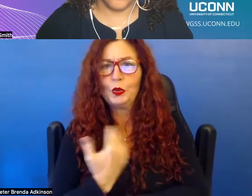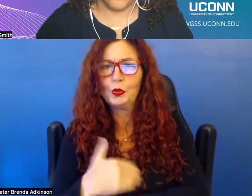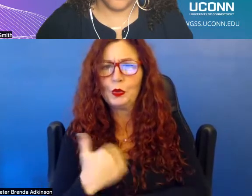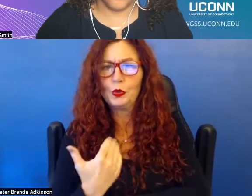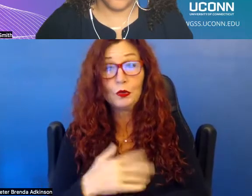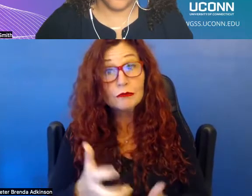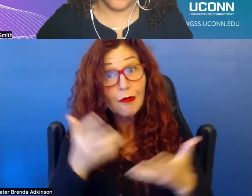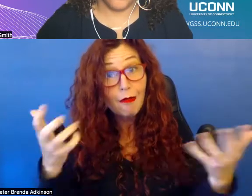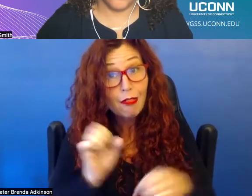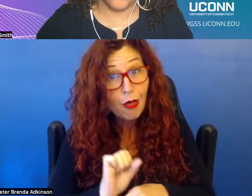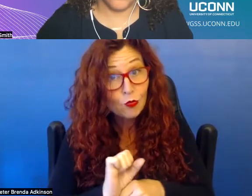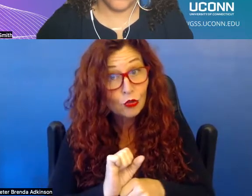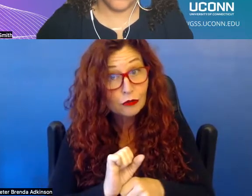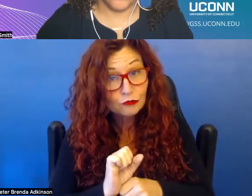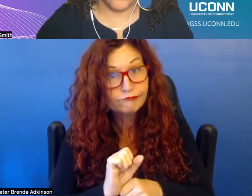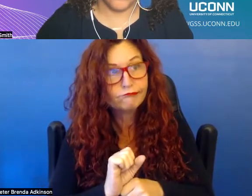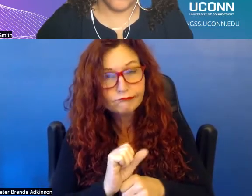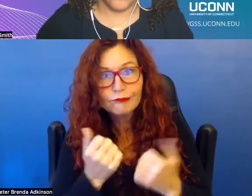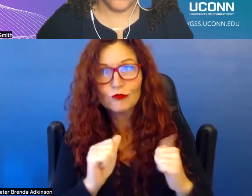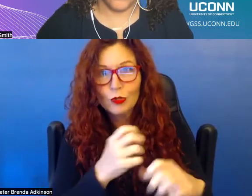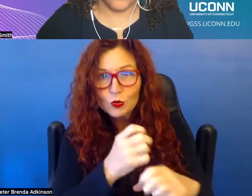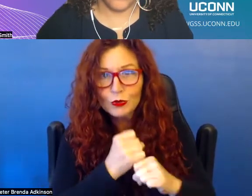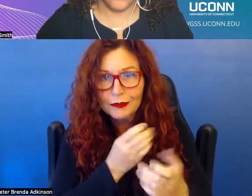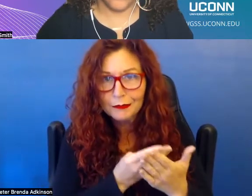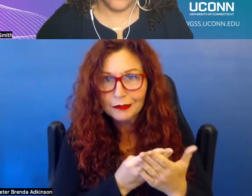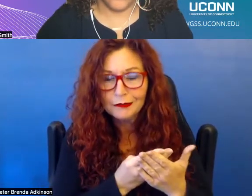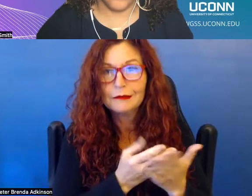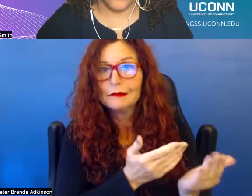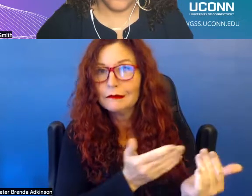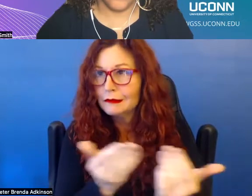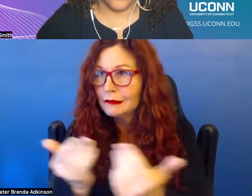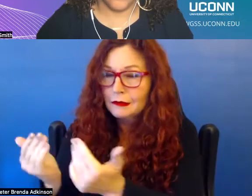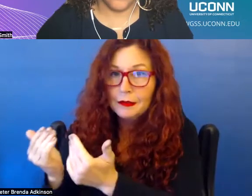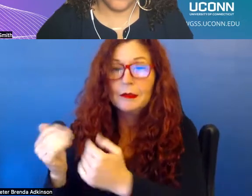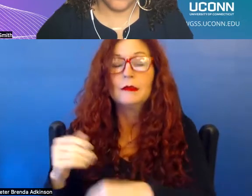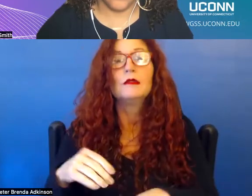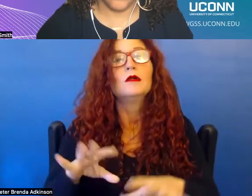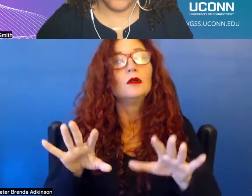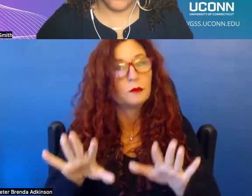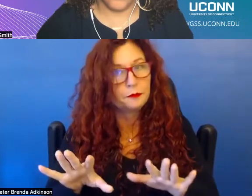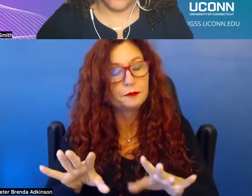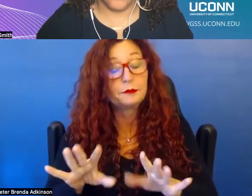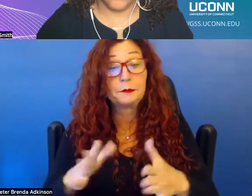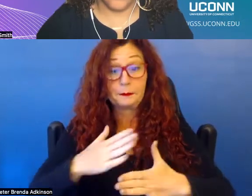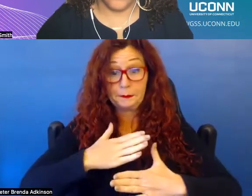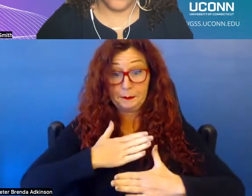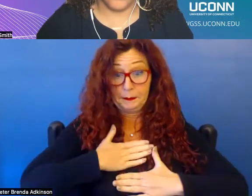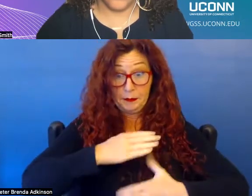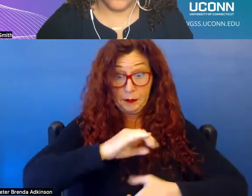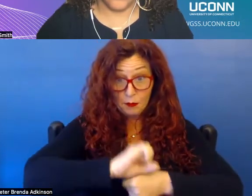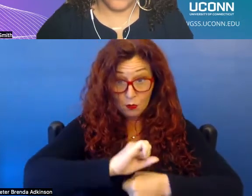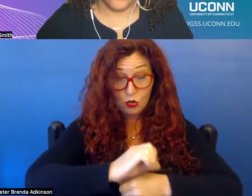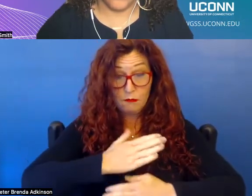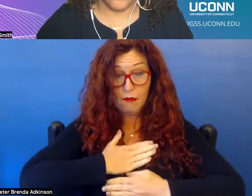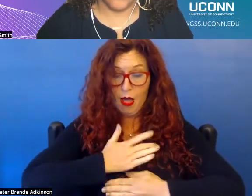she and so many others have. So for me, my work is to raise awareness,